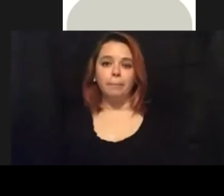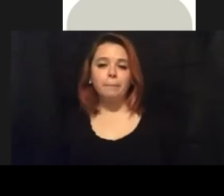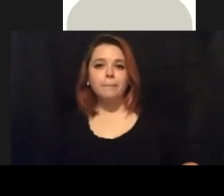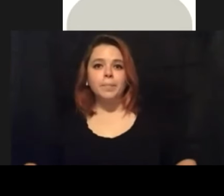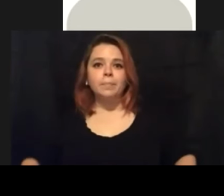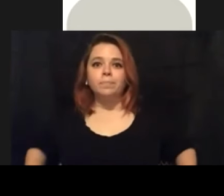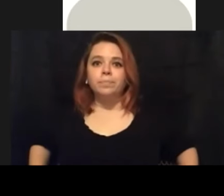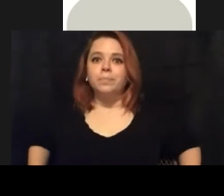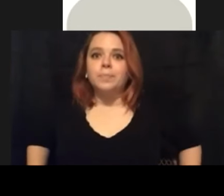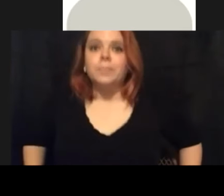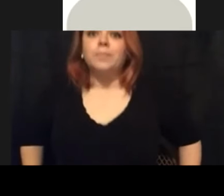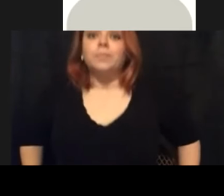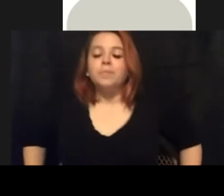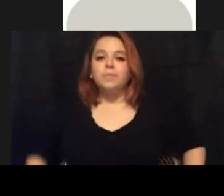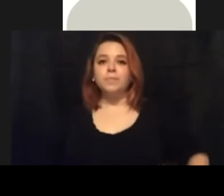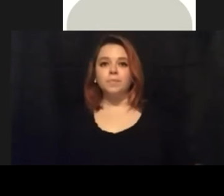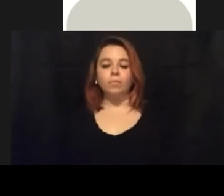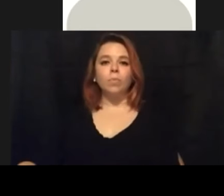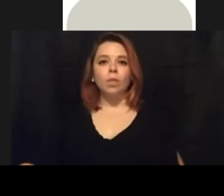what we're looking at here.